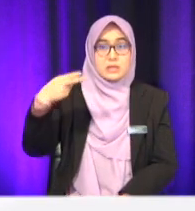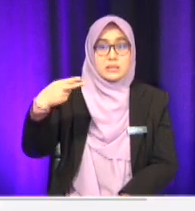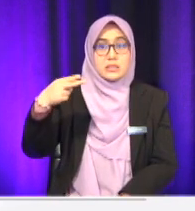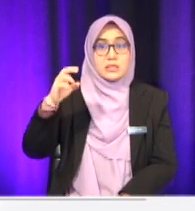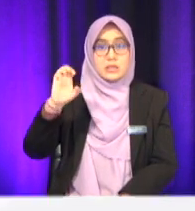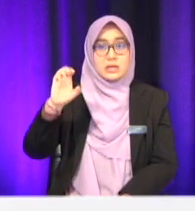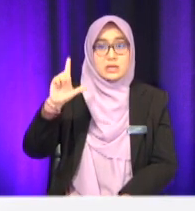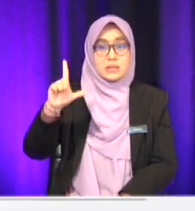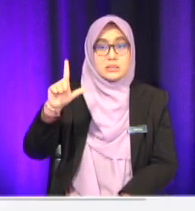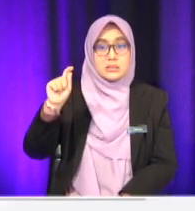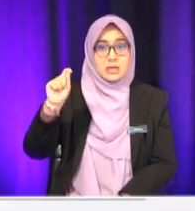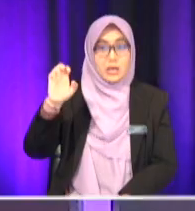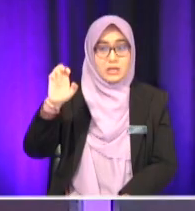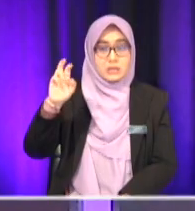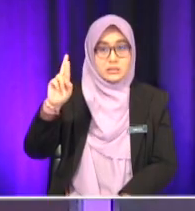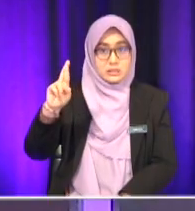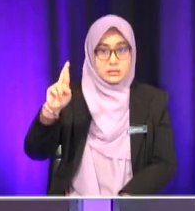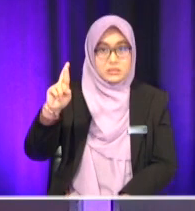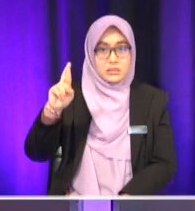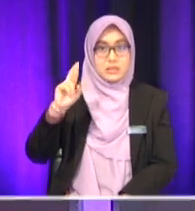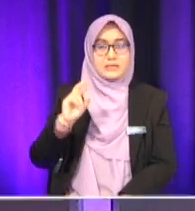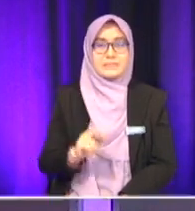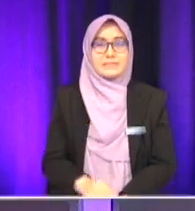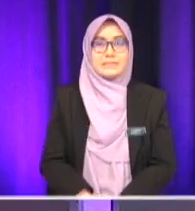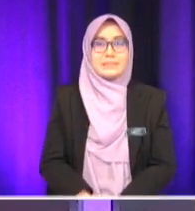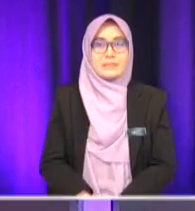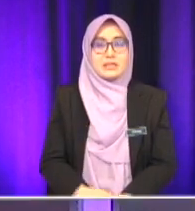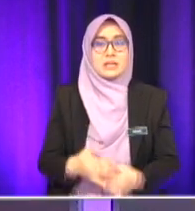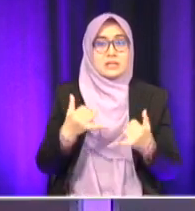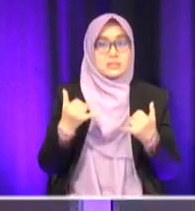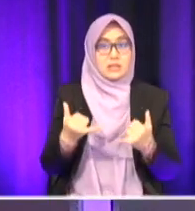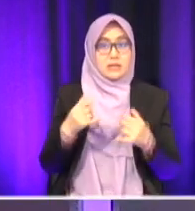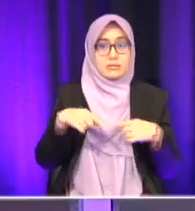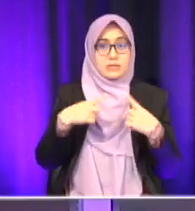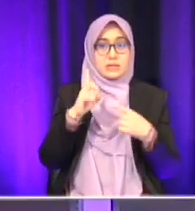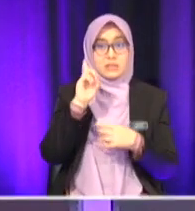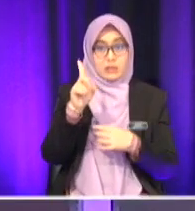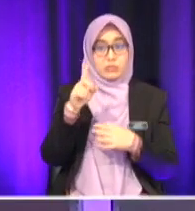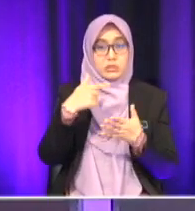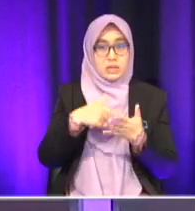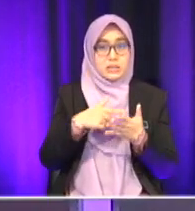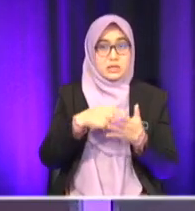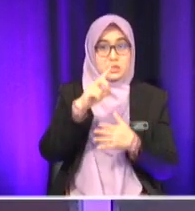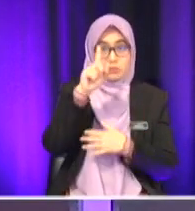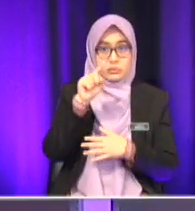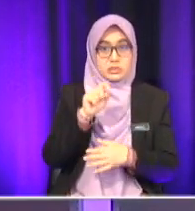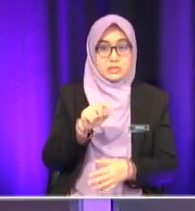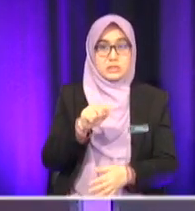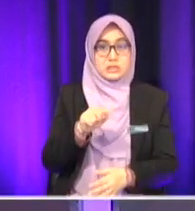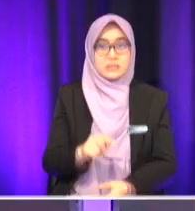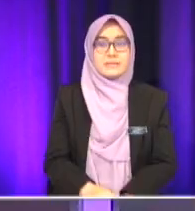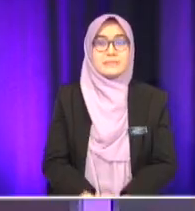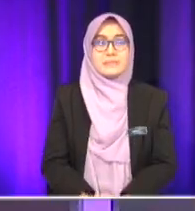Okay. Shelter. Can we go to another? One question, last one. Okay. Okay. For